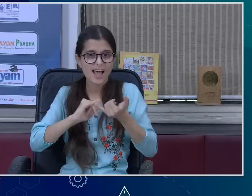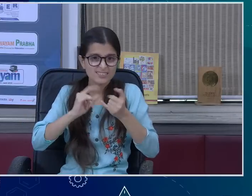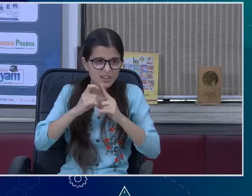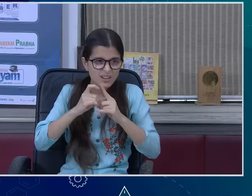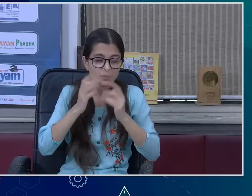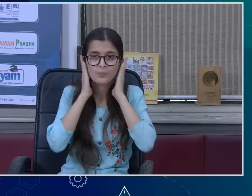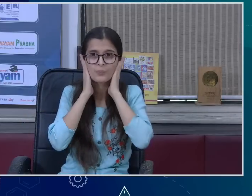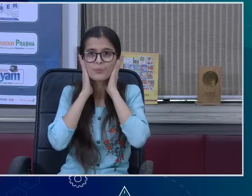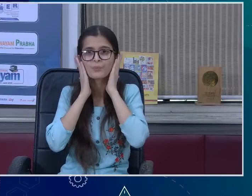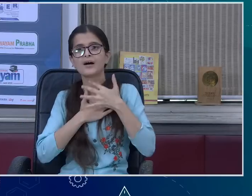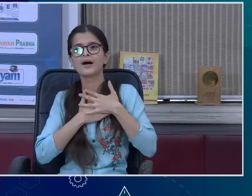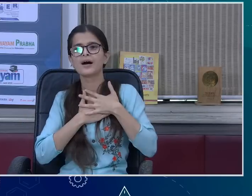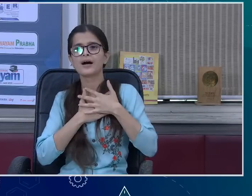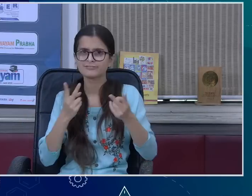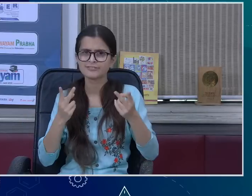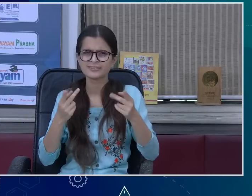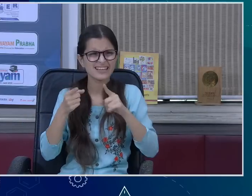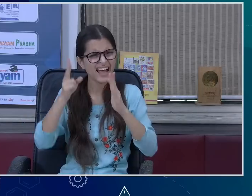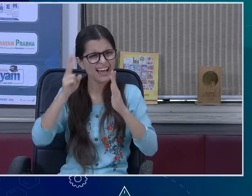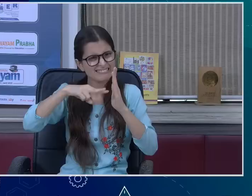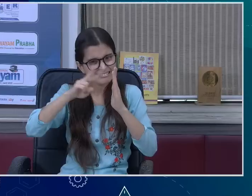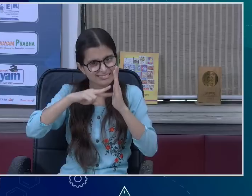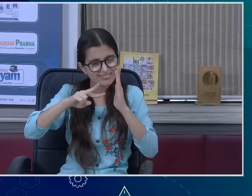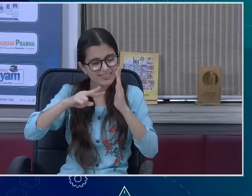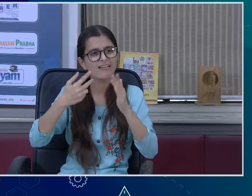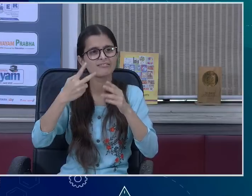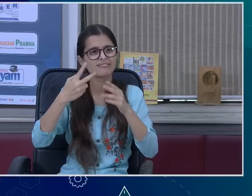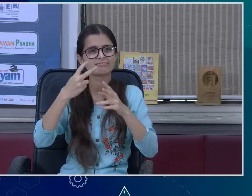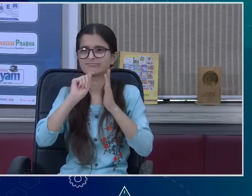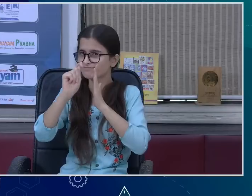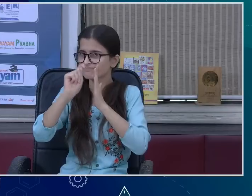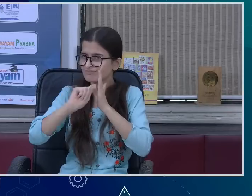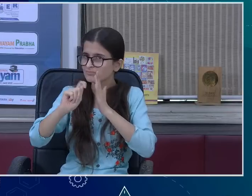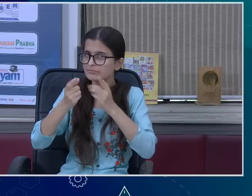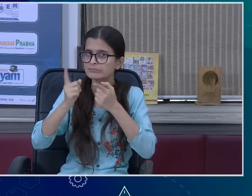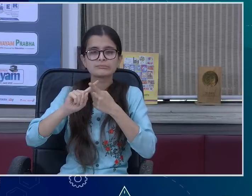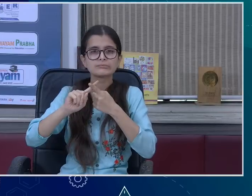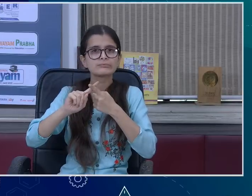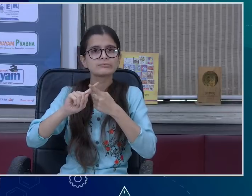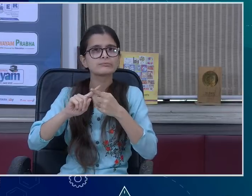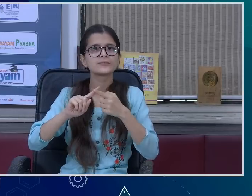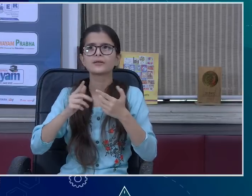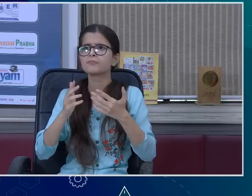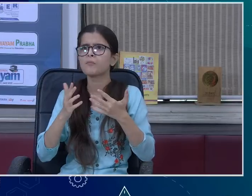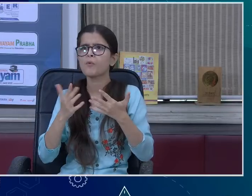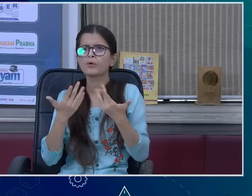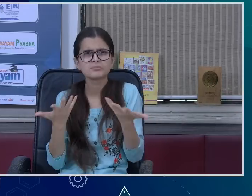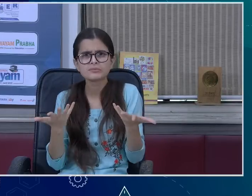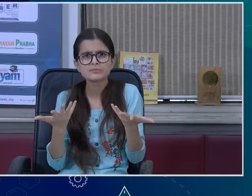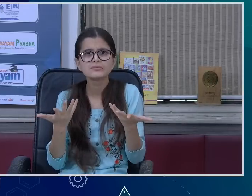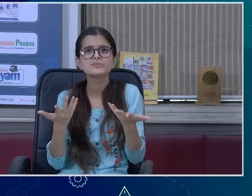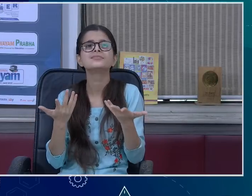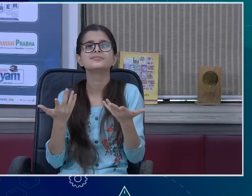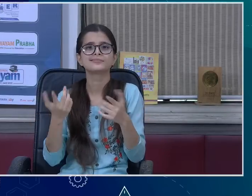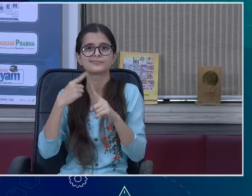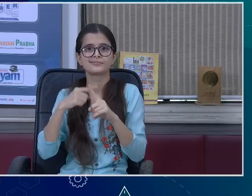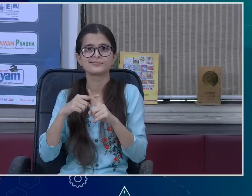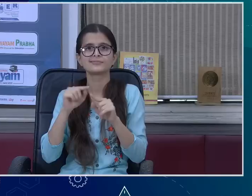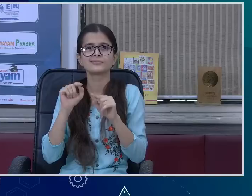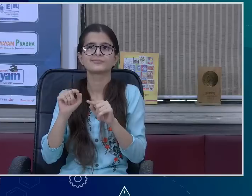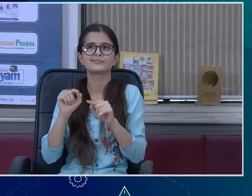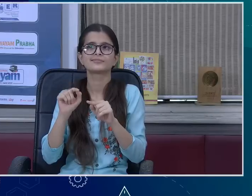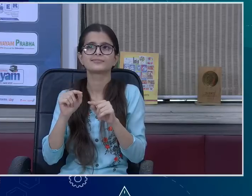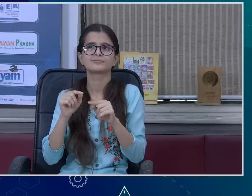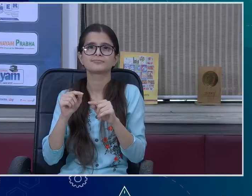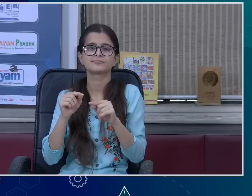kids are not having the reading writing ability, but definitely if we can kind of make